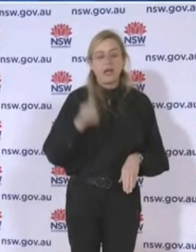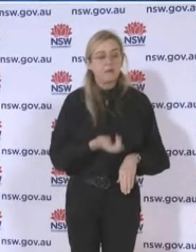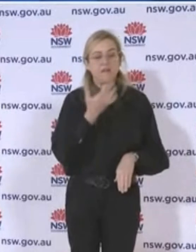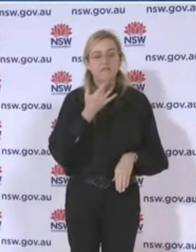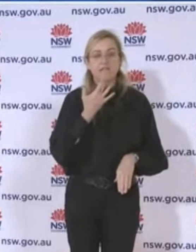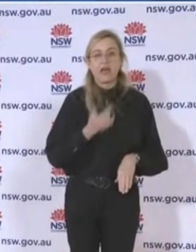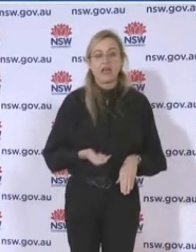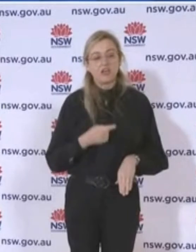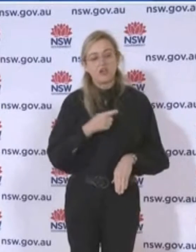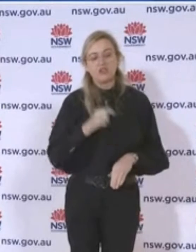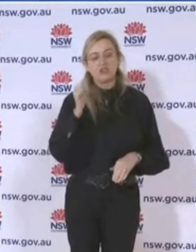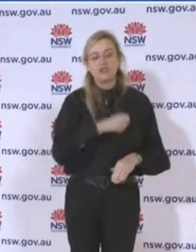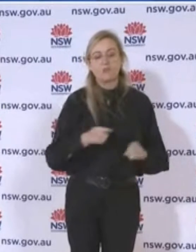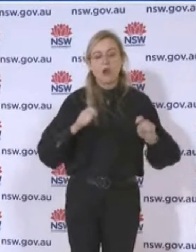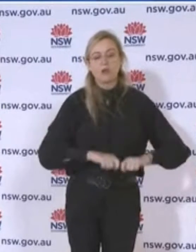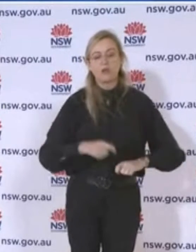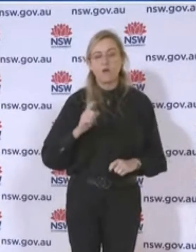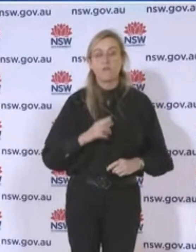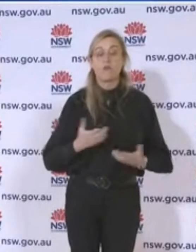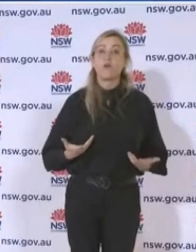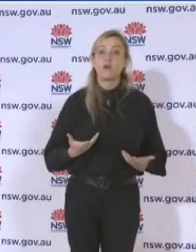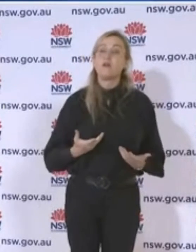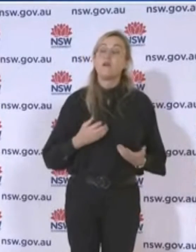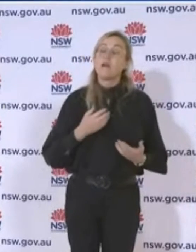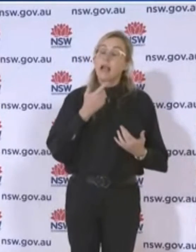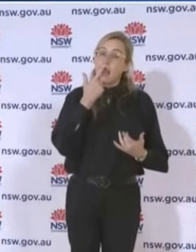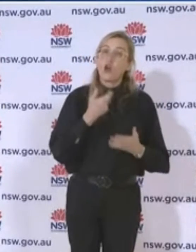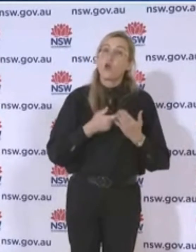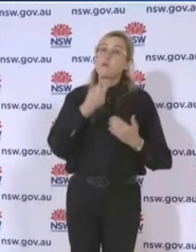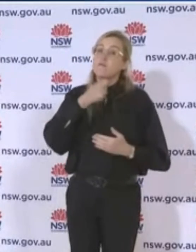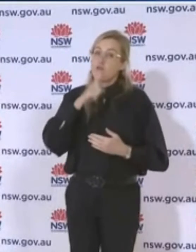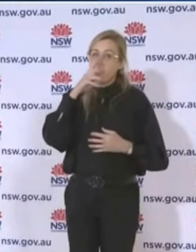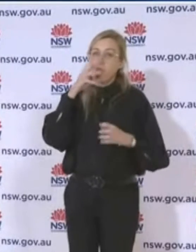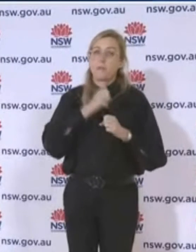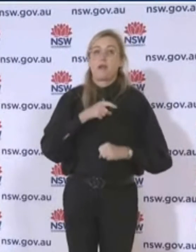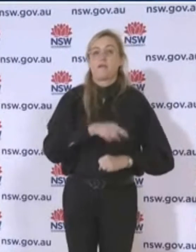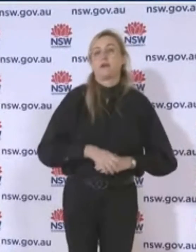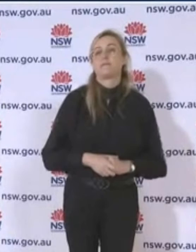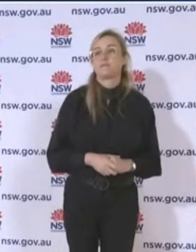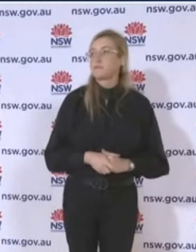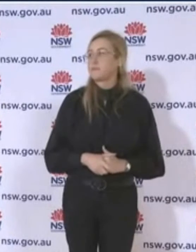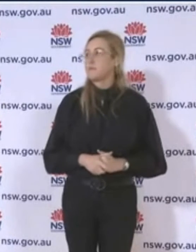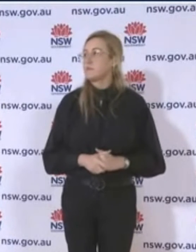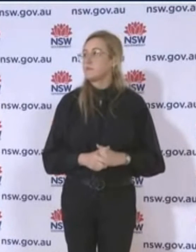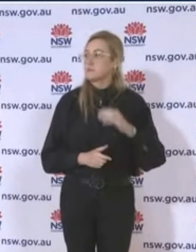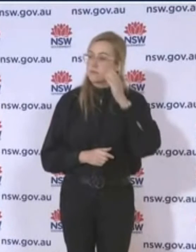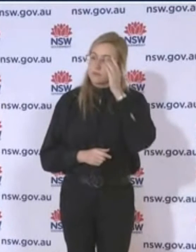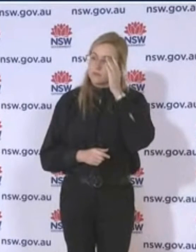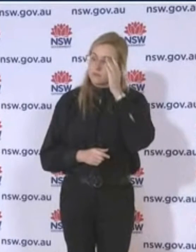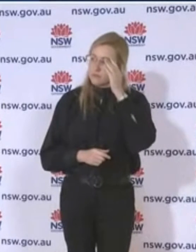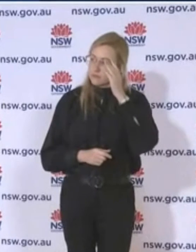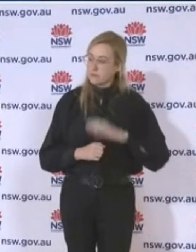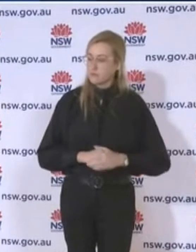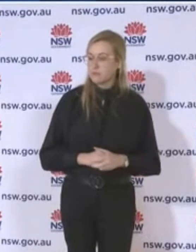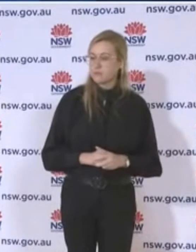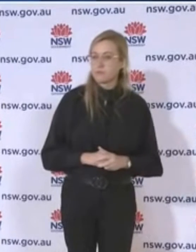we're taking, are in the minority, fortunately. Premier, can I ask one more? Of course. It's either late in the evening or early in the morning when you get